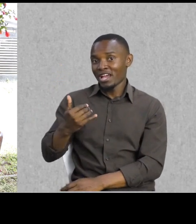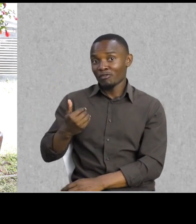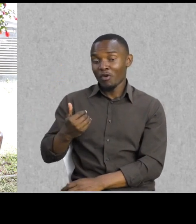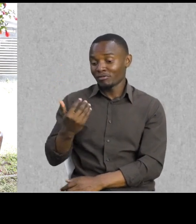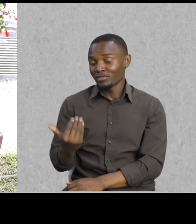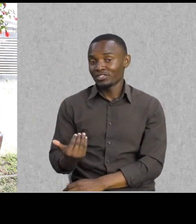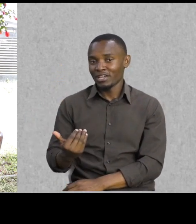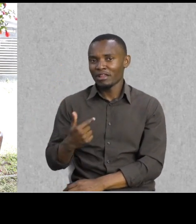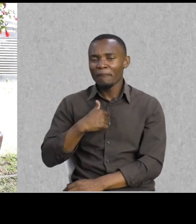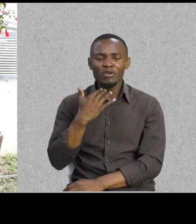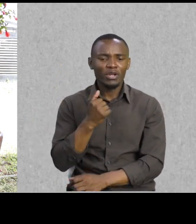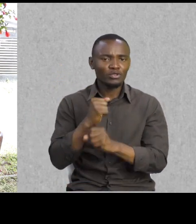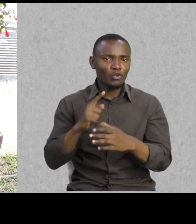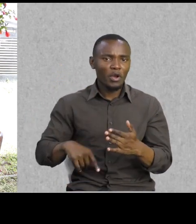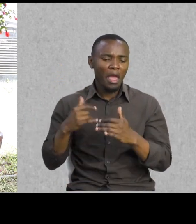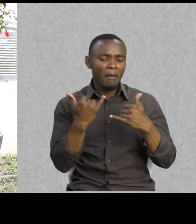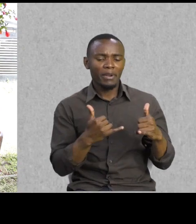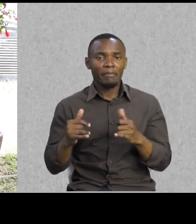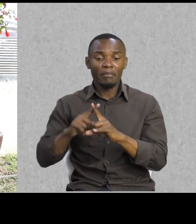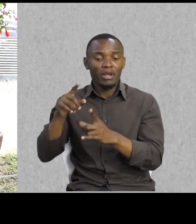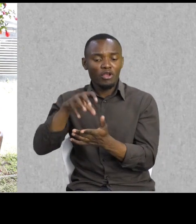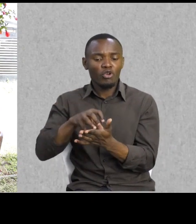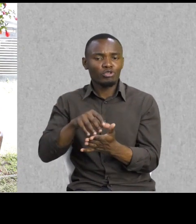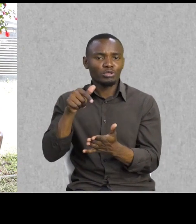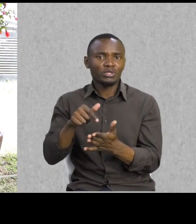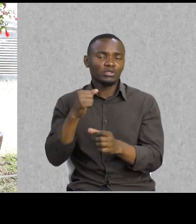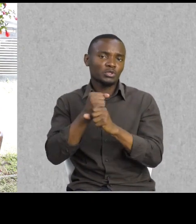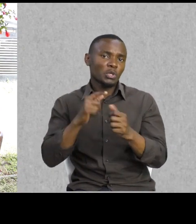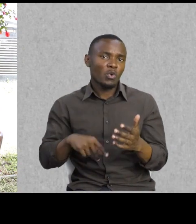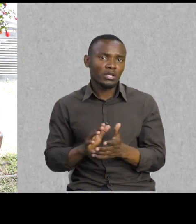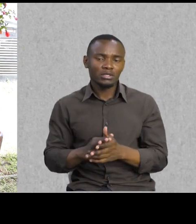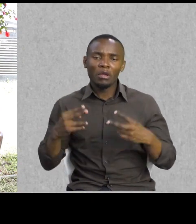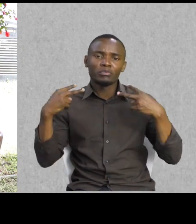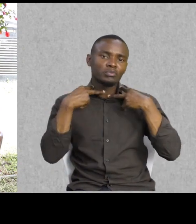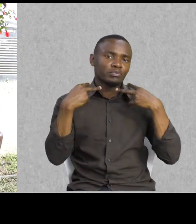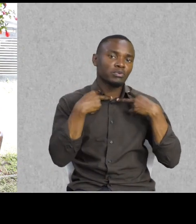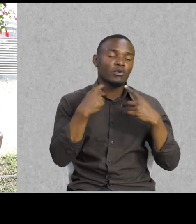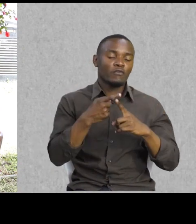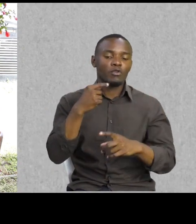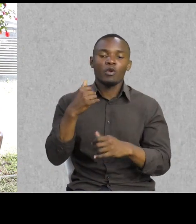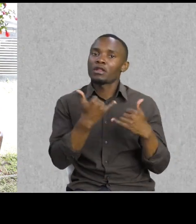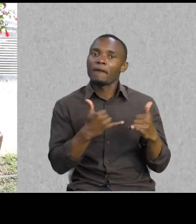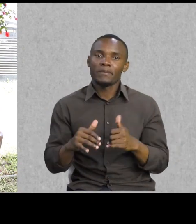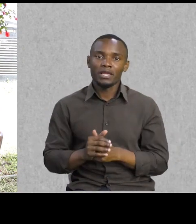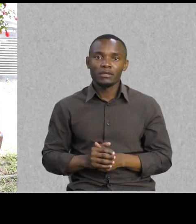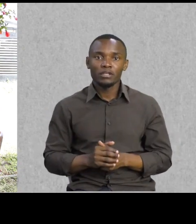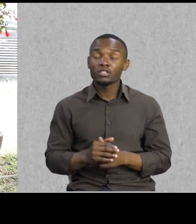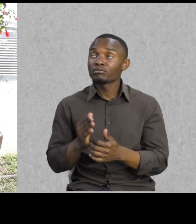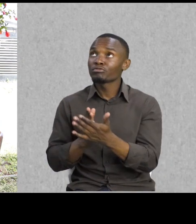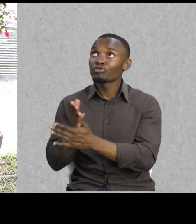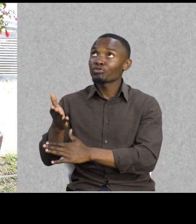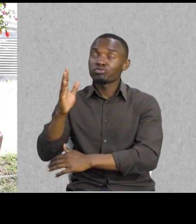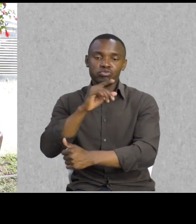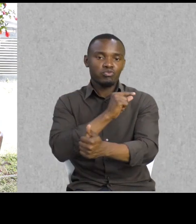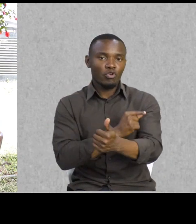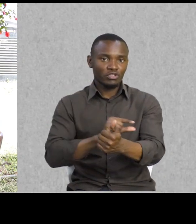find out that I want to play, but the condition is sometimes hindering me from doing that. So it's just by God's grace